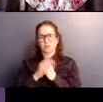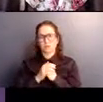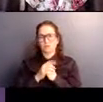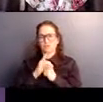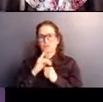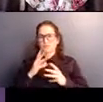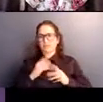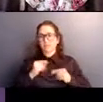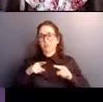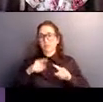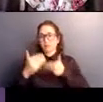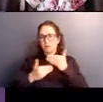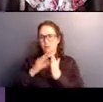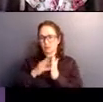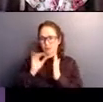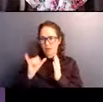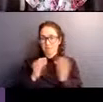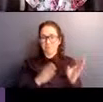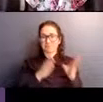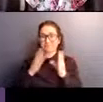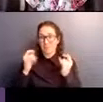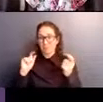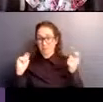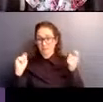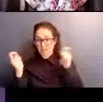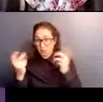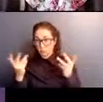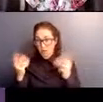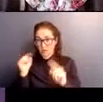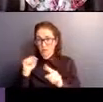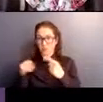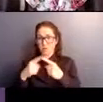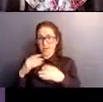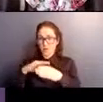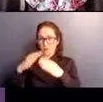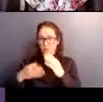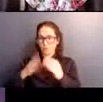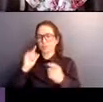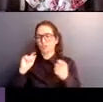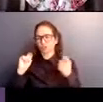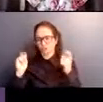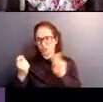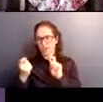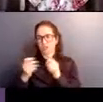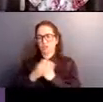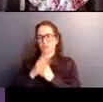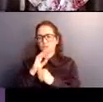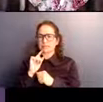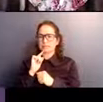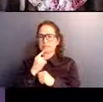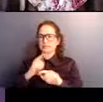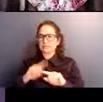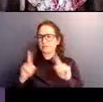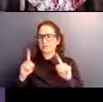in the process of learning that. Modifications, however, are where the outcomes are changed or substantially different from